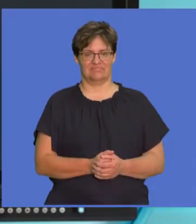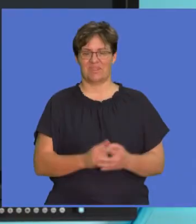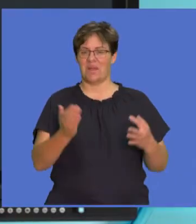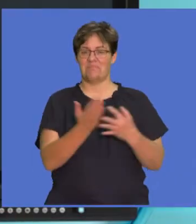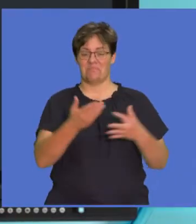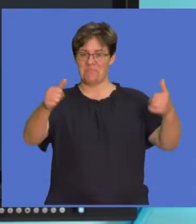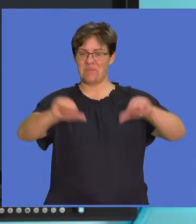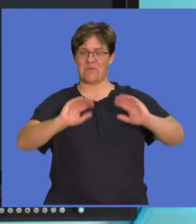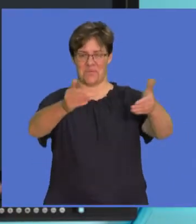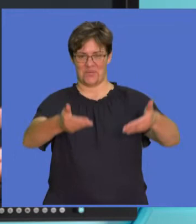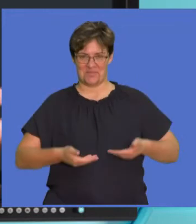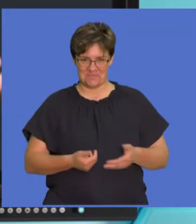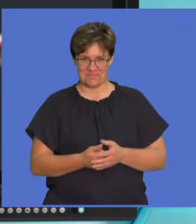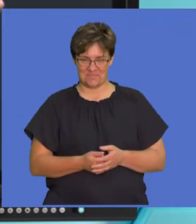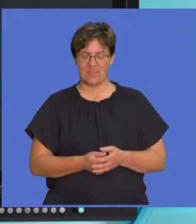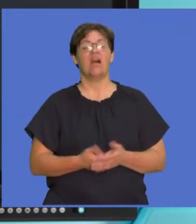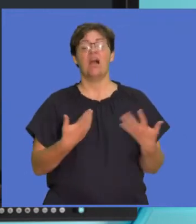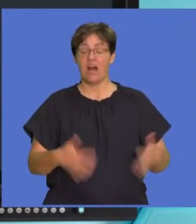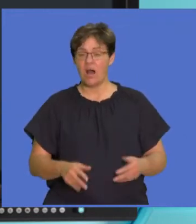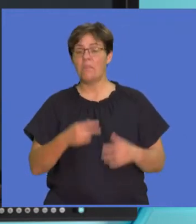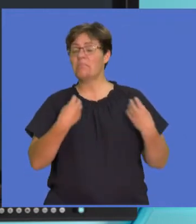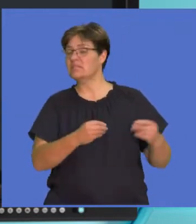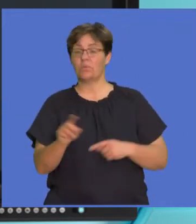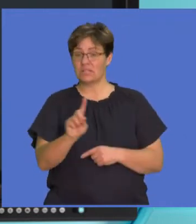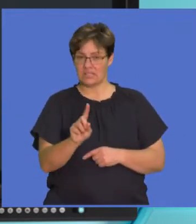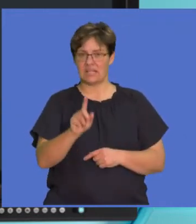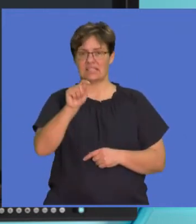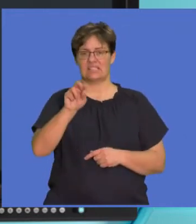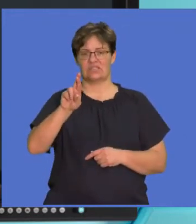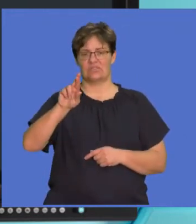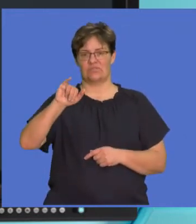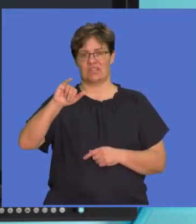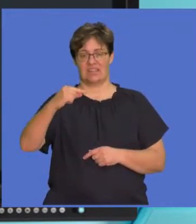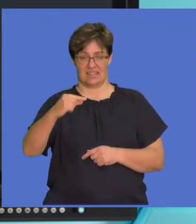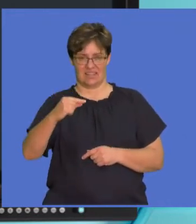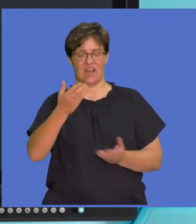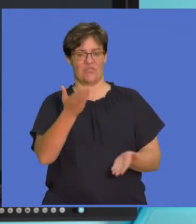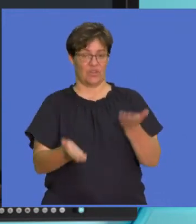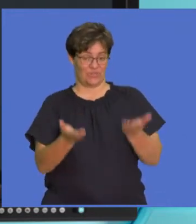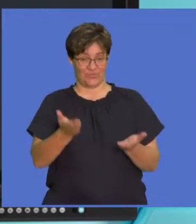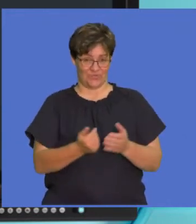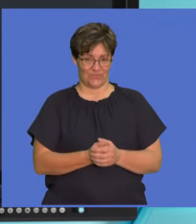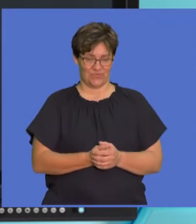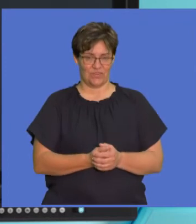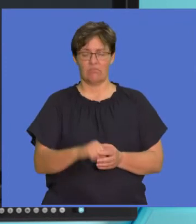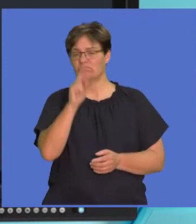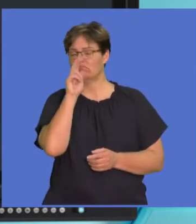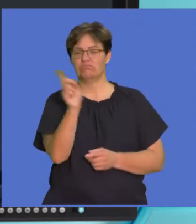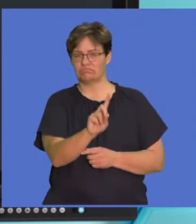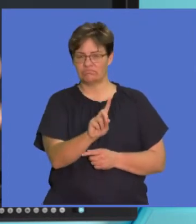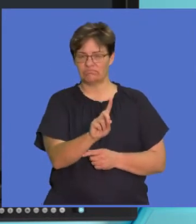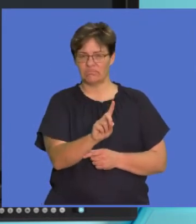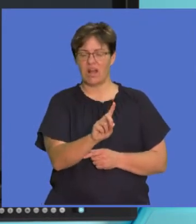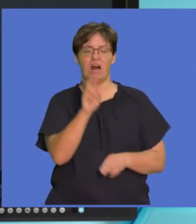Hi guys, welcome back. So we are still busy with using trigonometric ratios. We looked at a